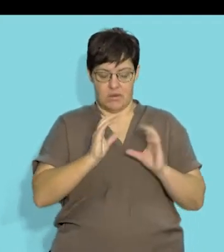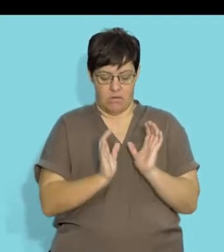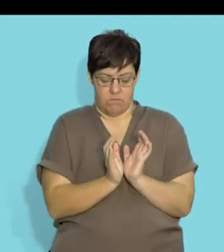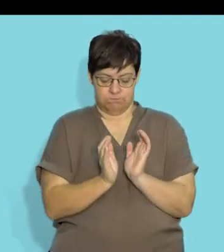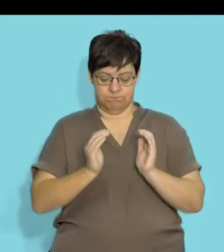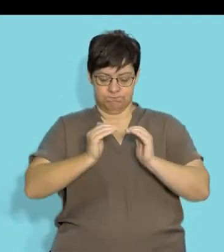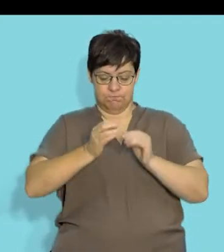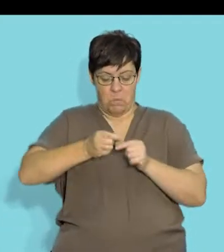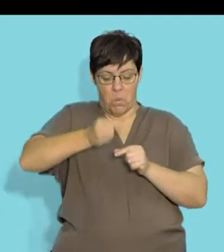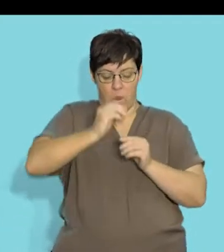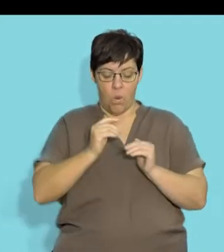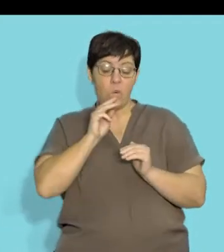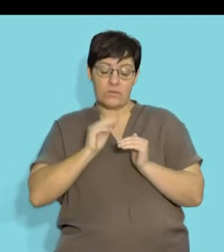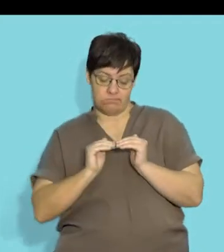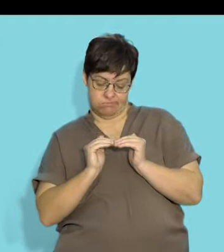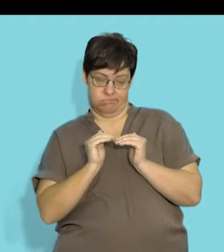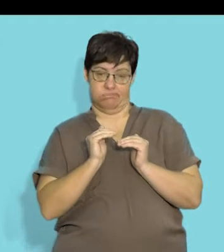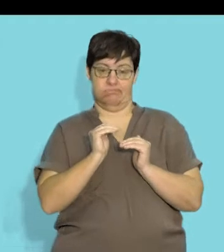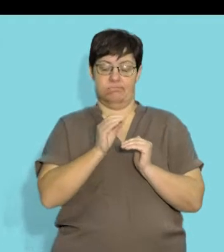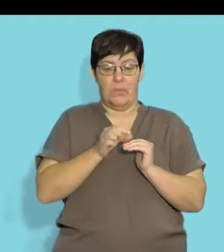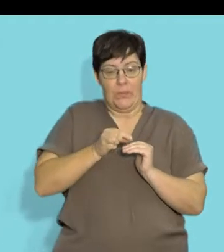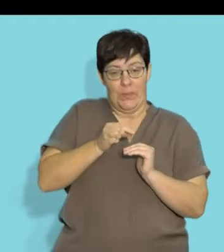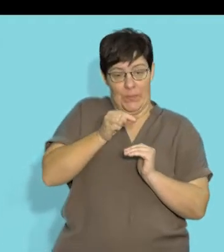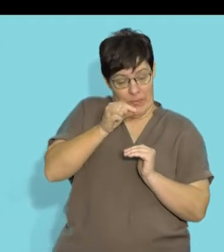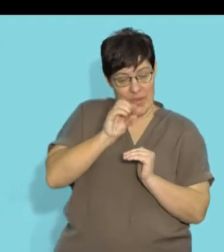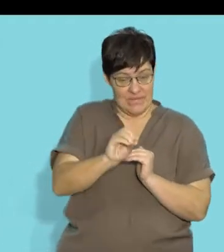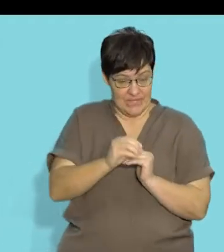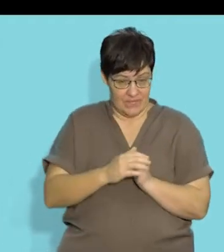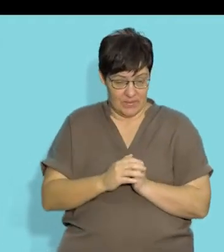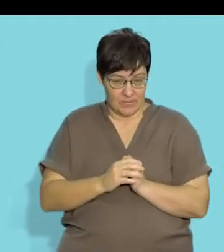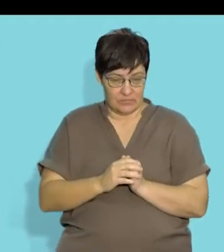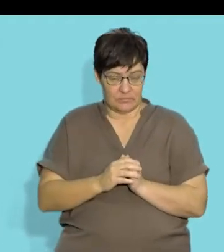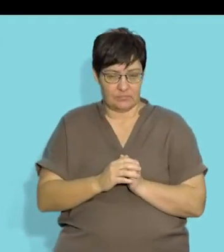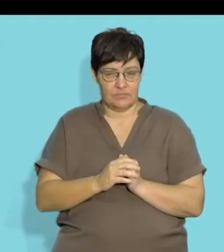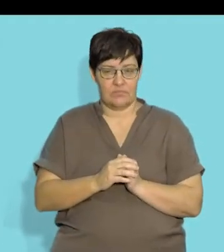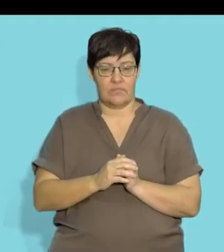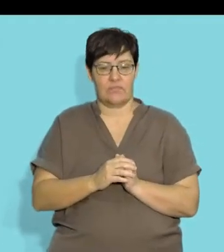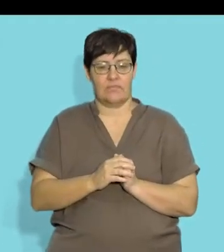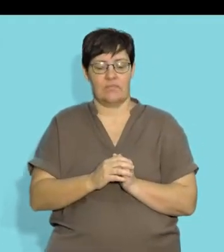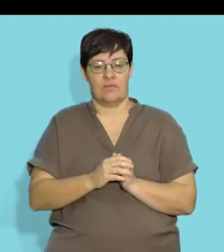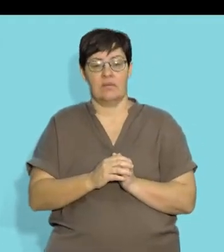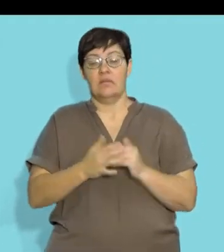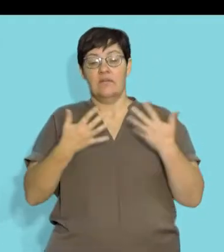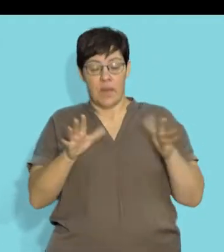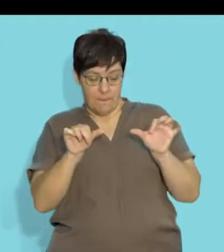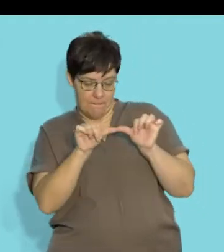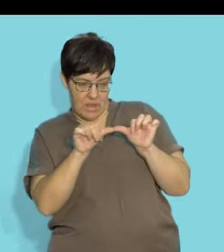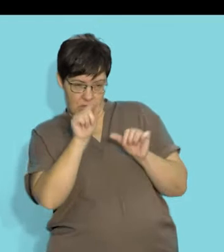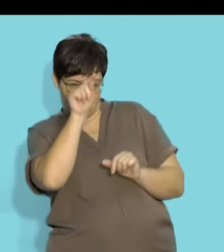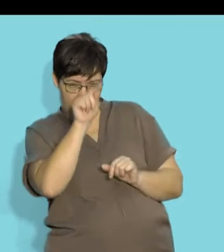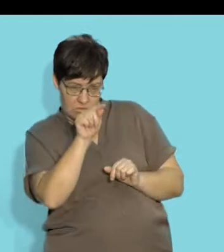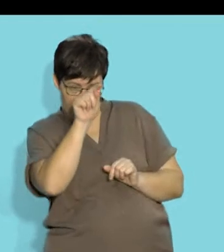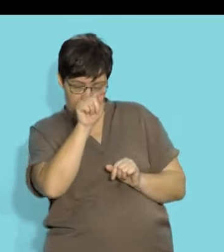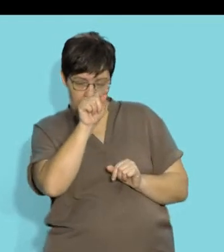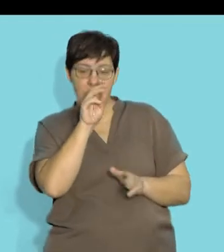in exactly how the flask looks like. And then when you take measurements, make sure